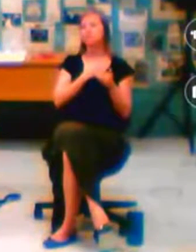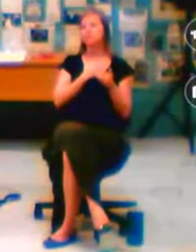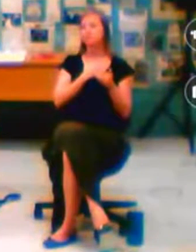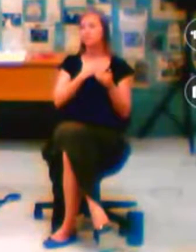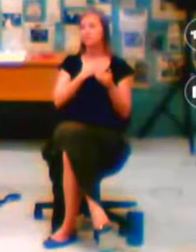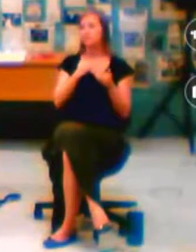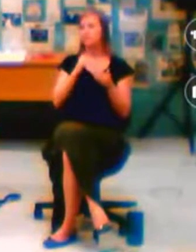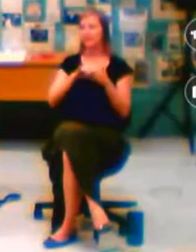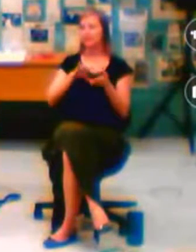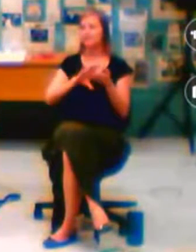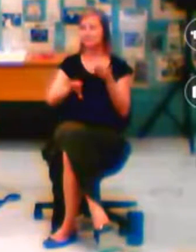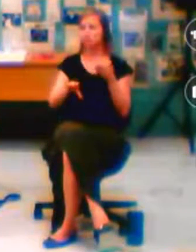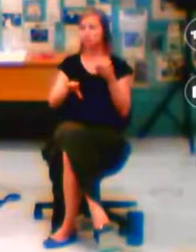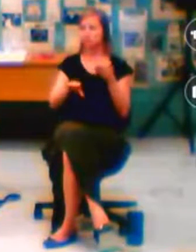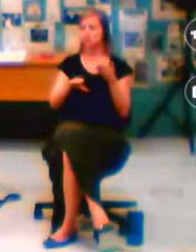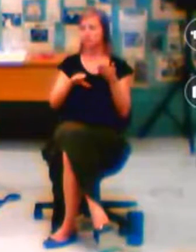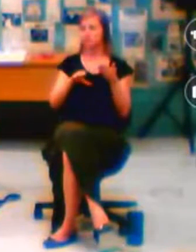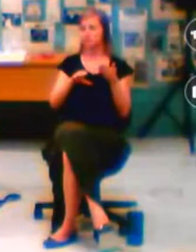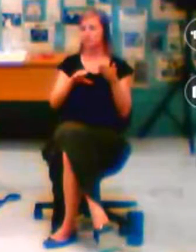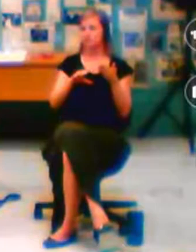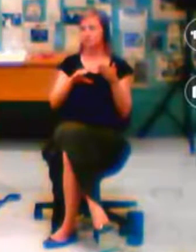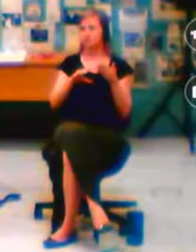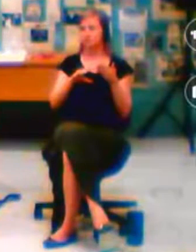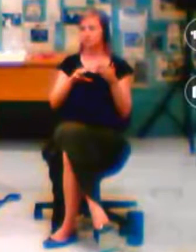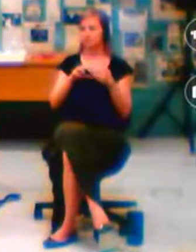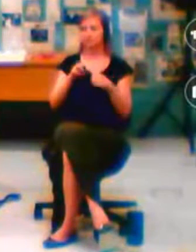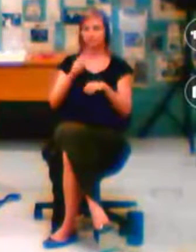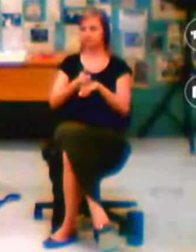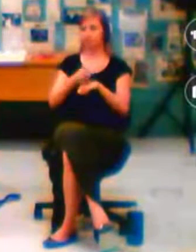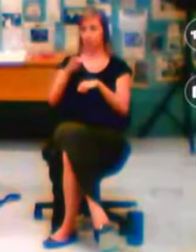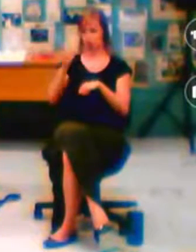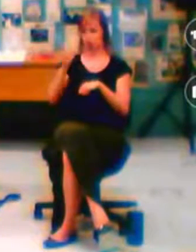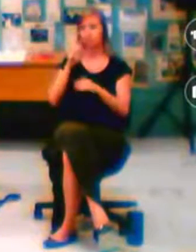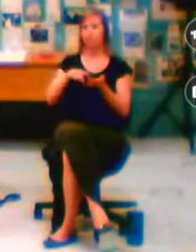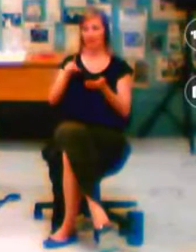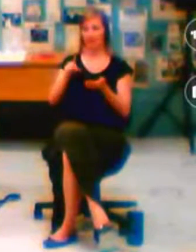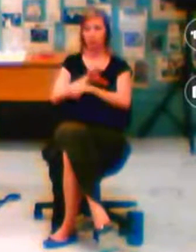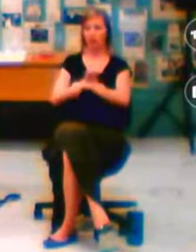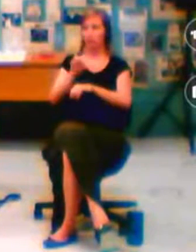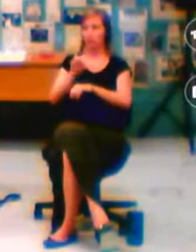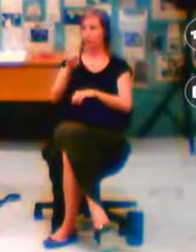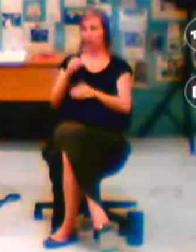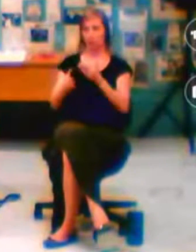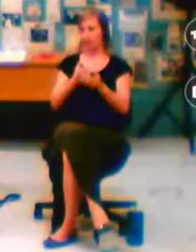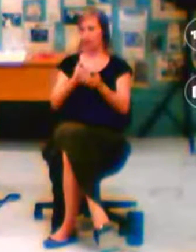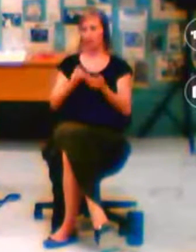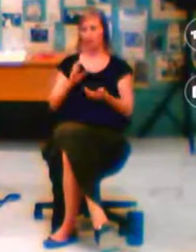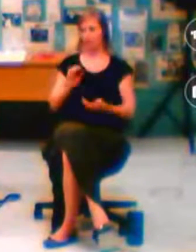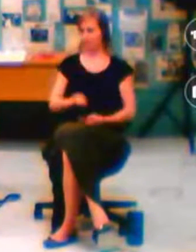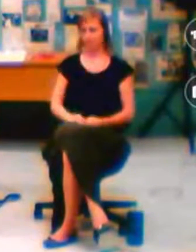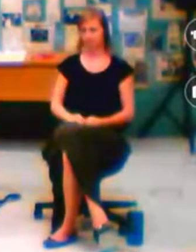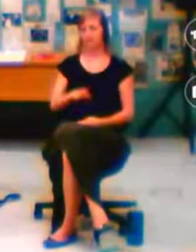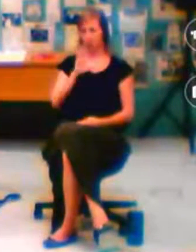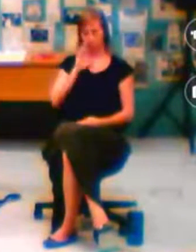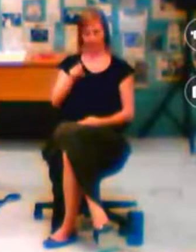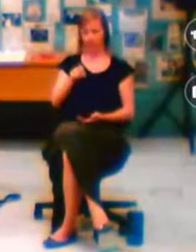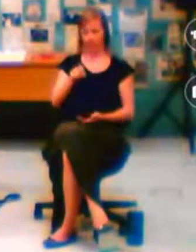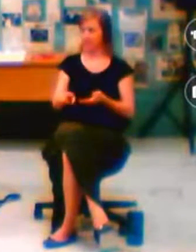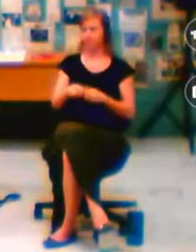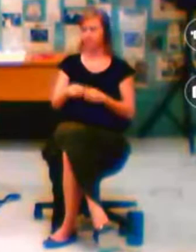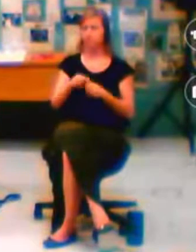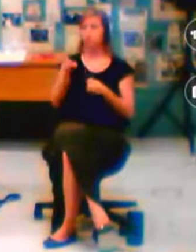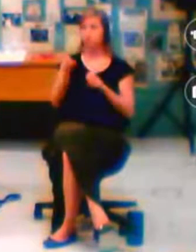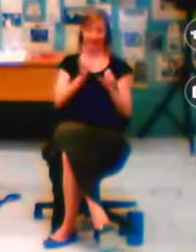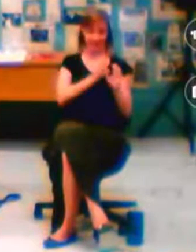the state gets punched for money, it can reduce the amount that it exempts. So you're putting tax in the statute, and the exemption is